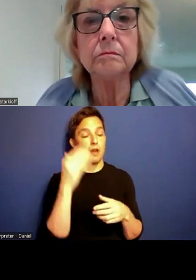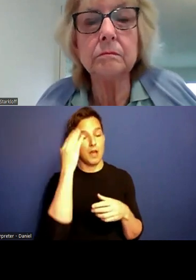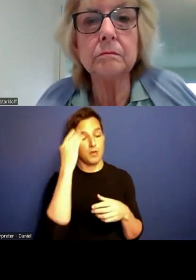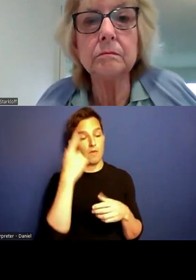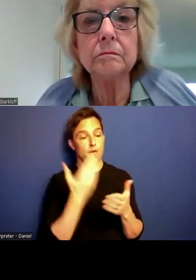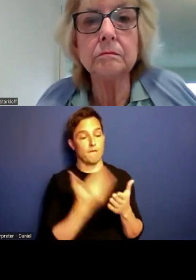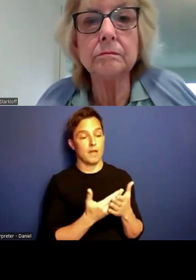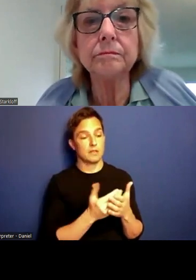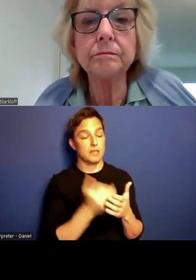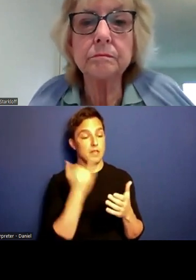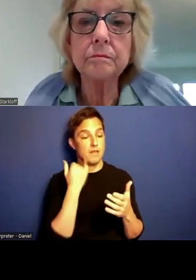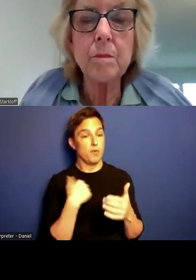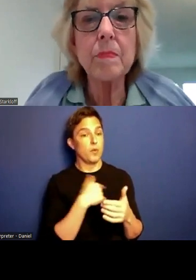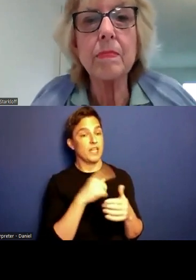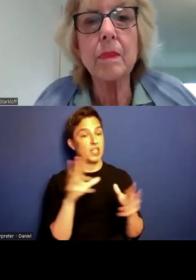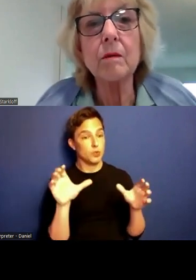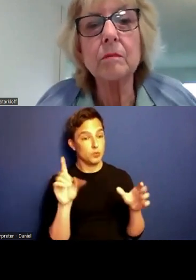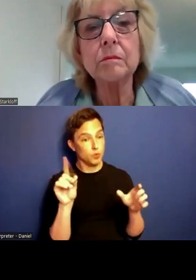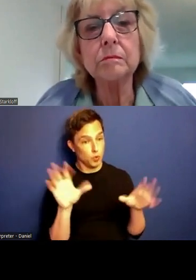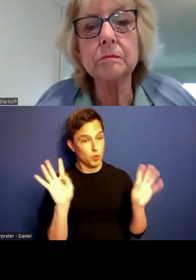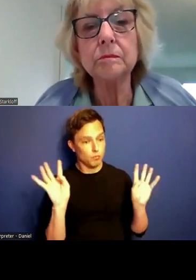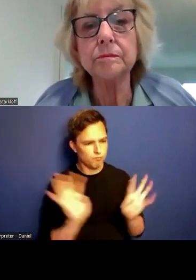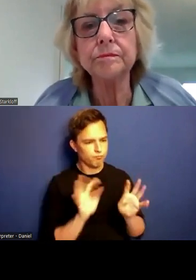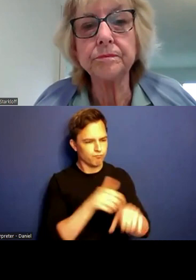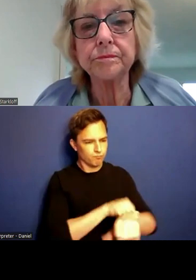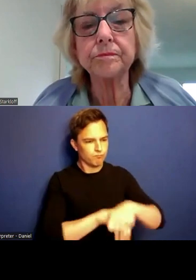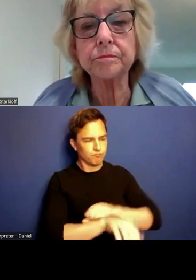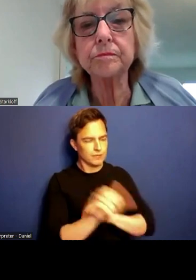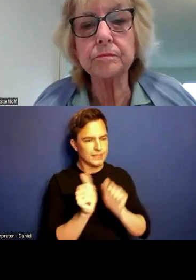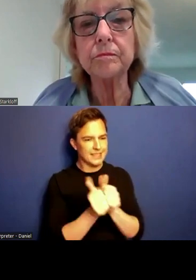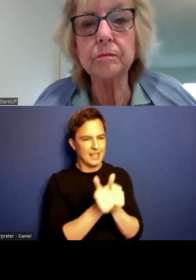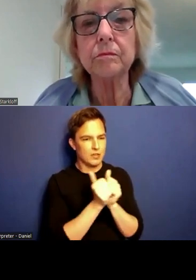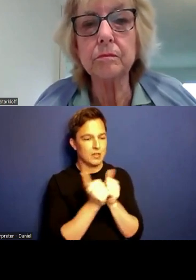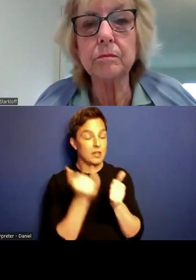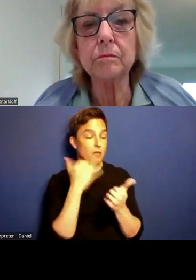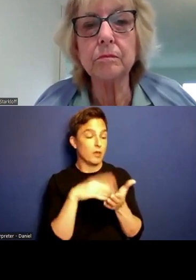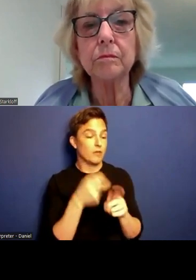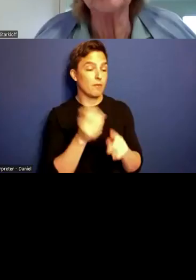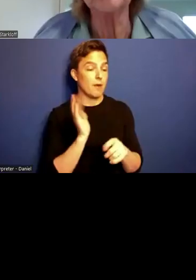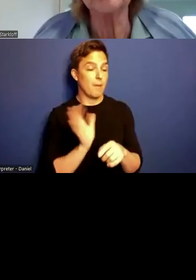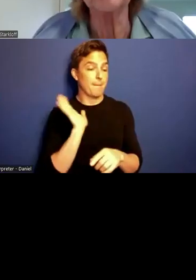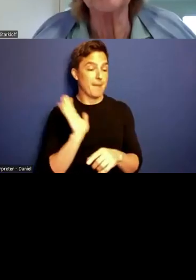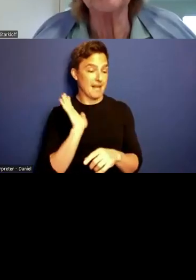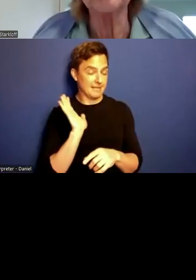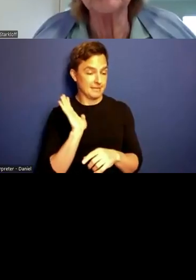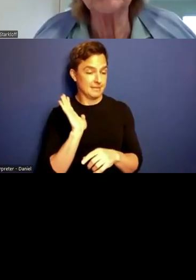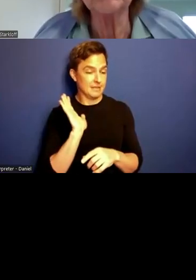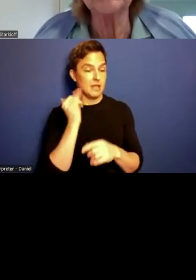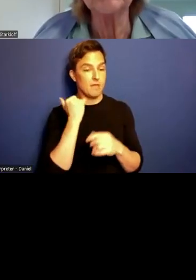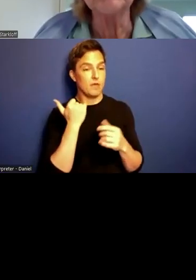if we ever do that, and I think we learn from our past, if we ever get to the place where that one